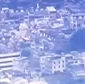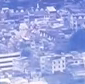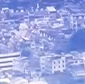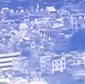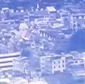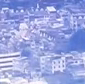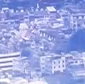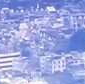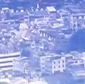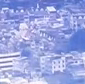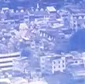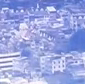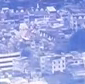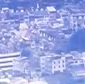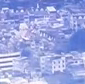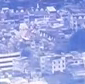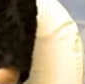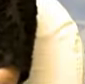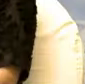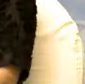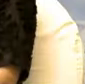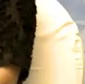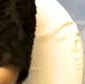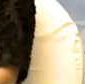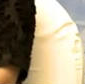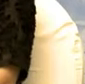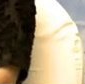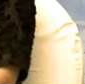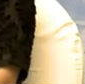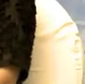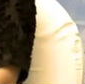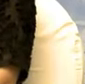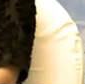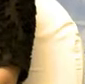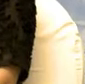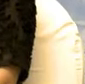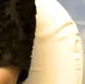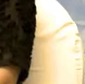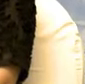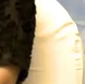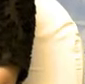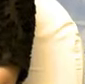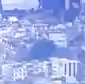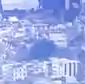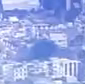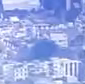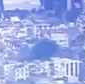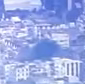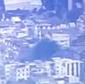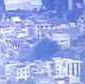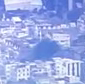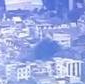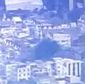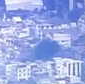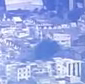individual utensils should be used. So as the spokesperson mentioned, we need cooperation